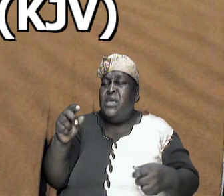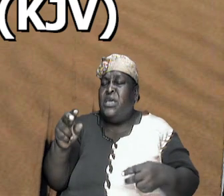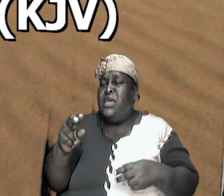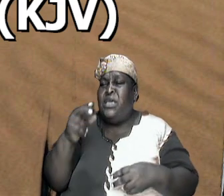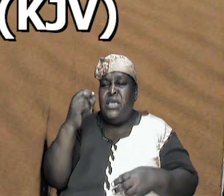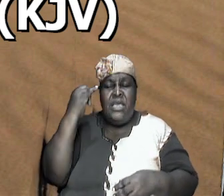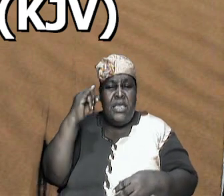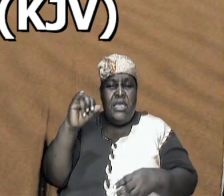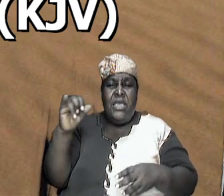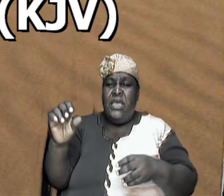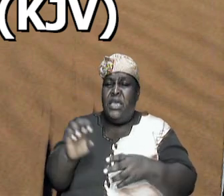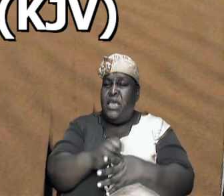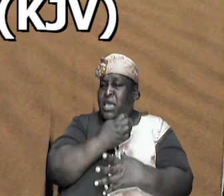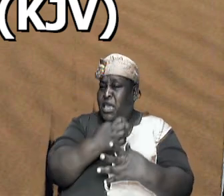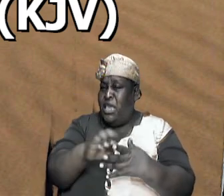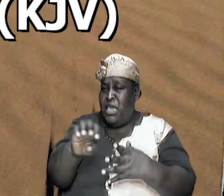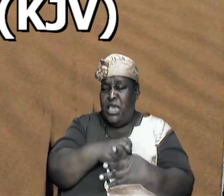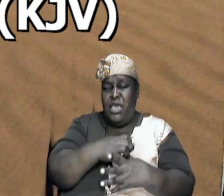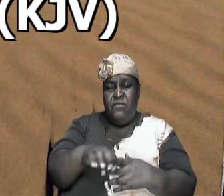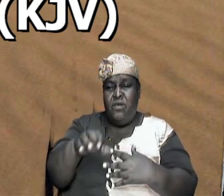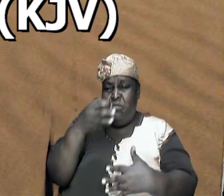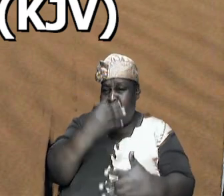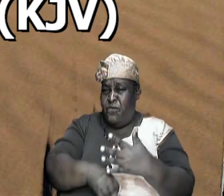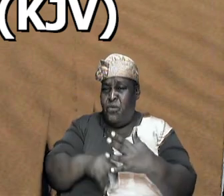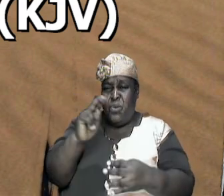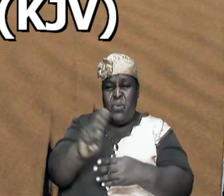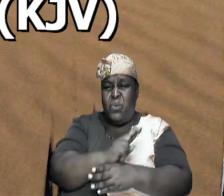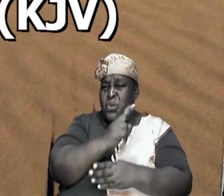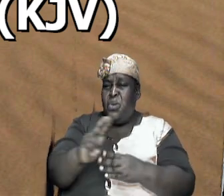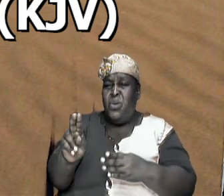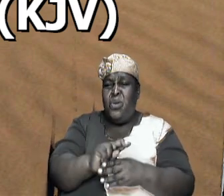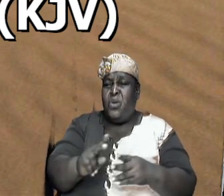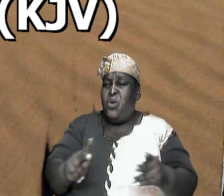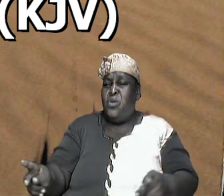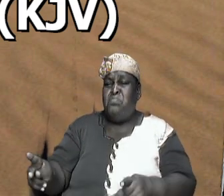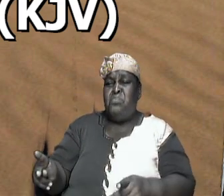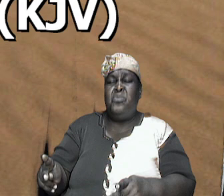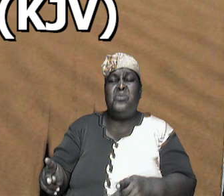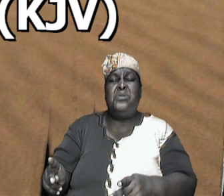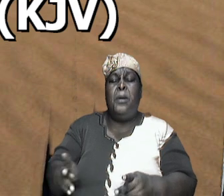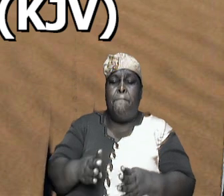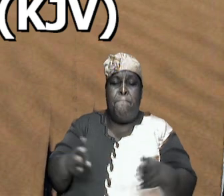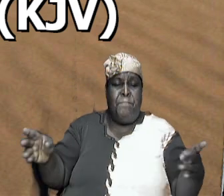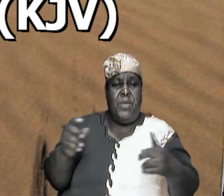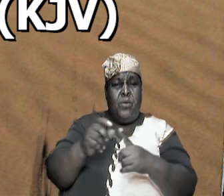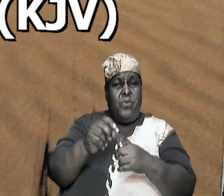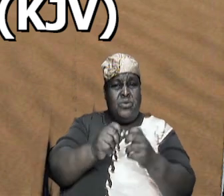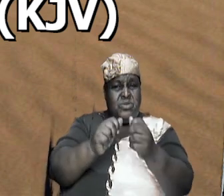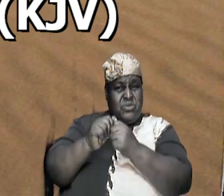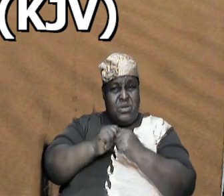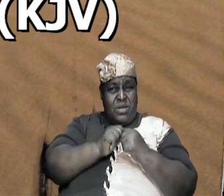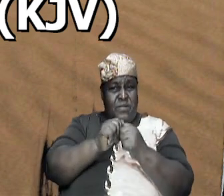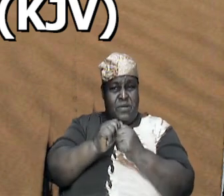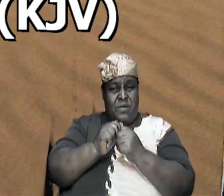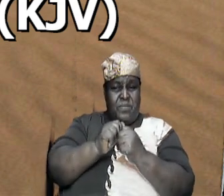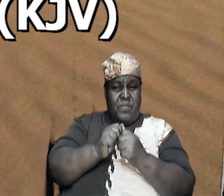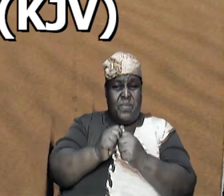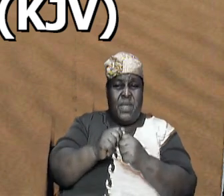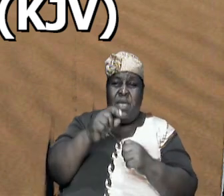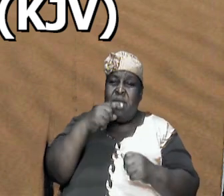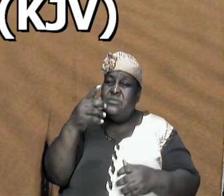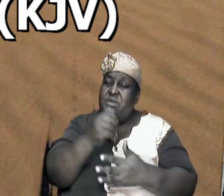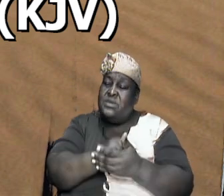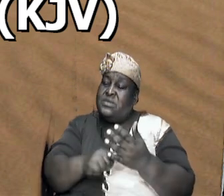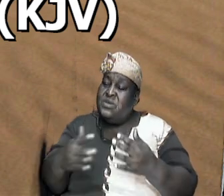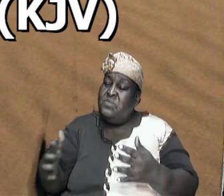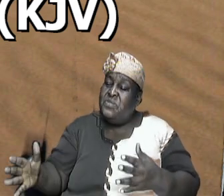he knows them. He could have put a lot of big words together and, you know, and say